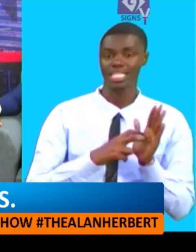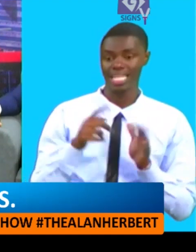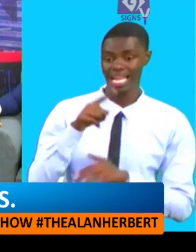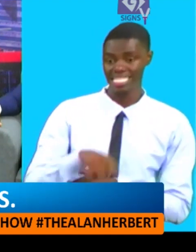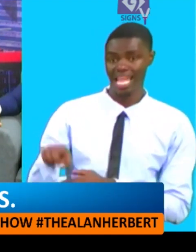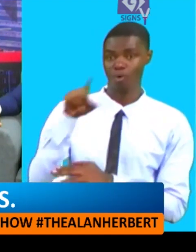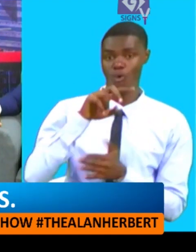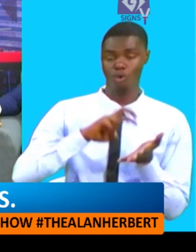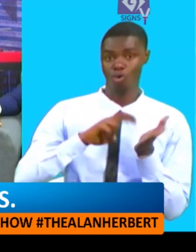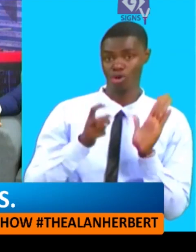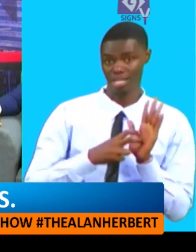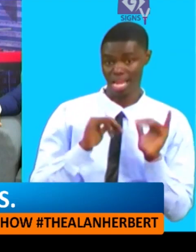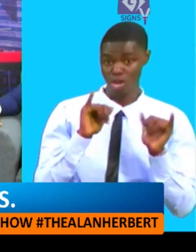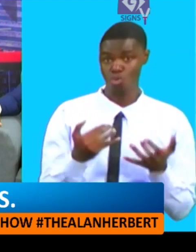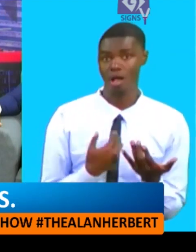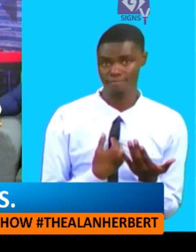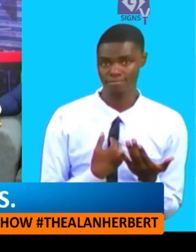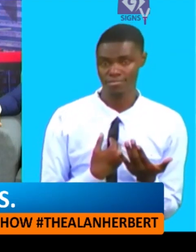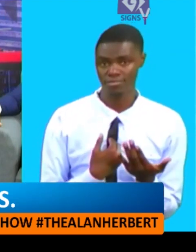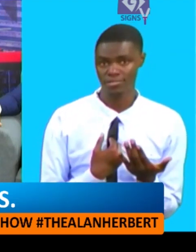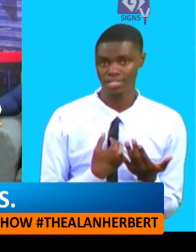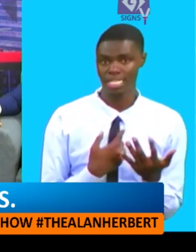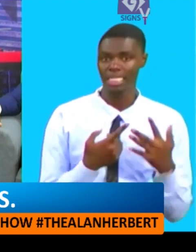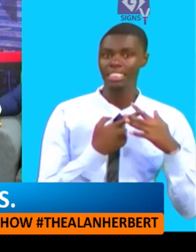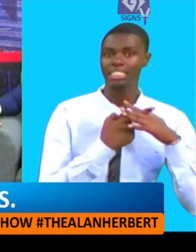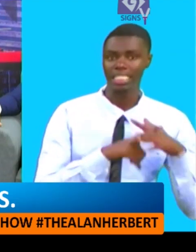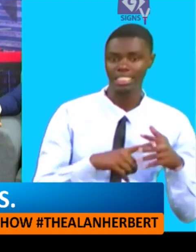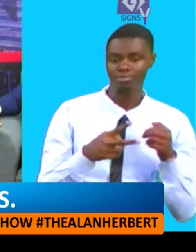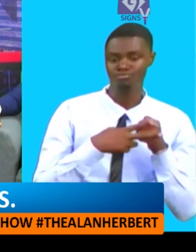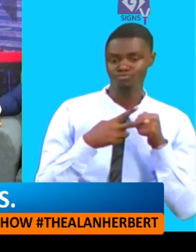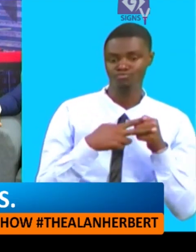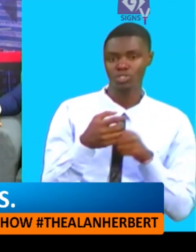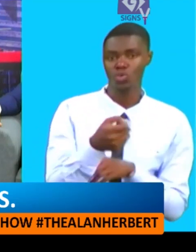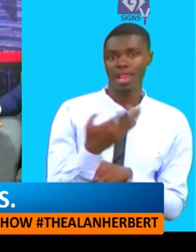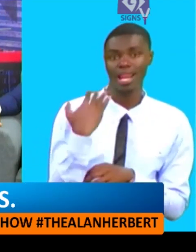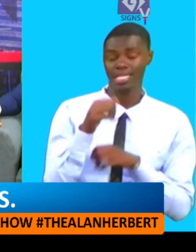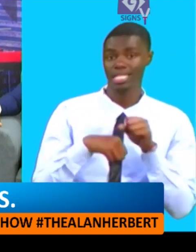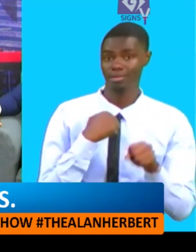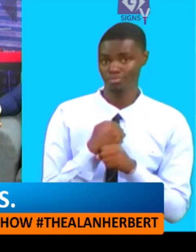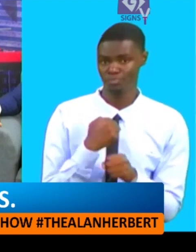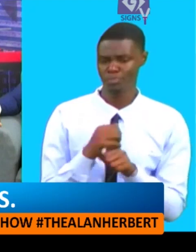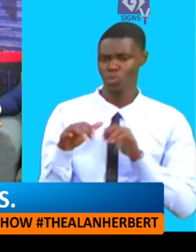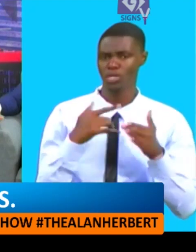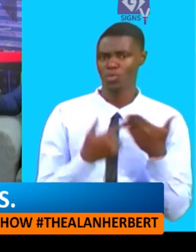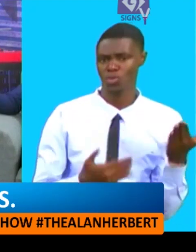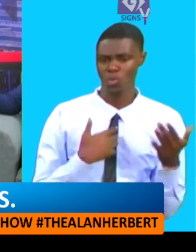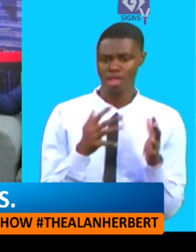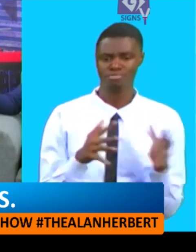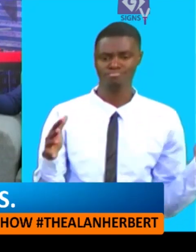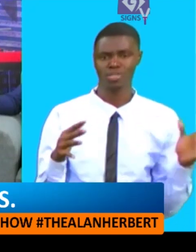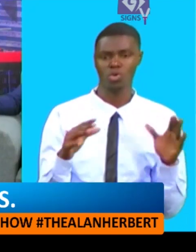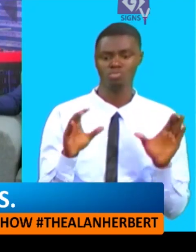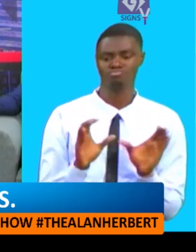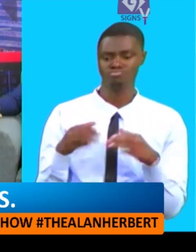this contract, the new contracts we have right now started in July last year. So what we did, we have a broad category